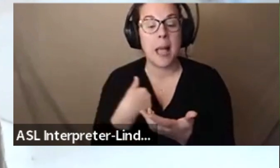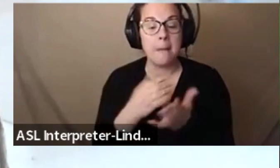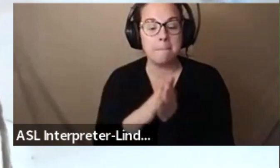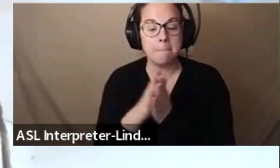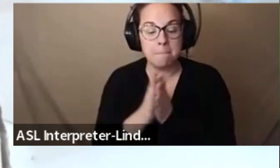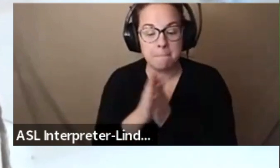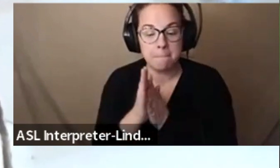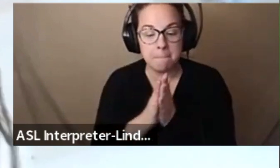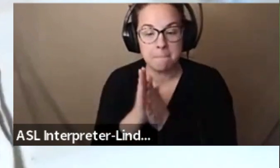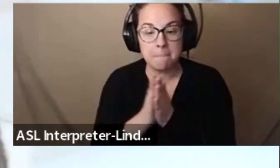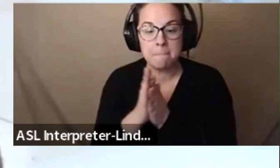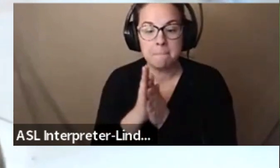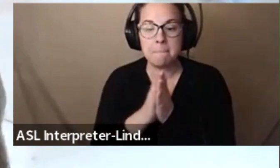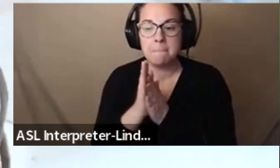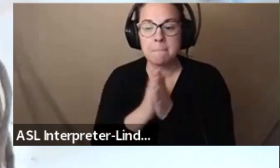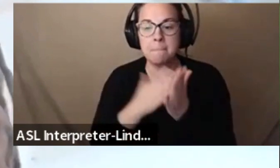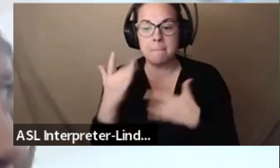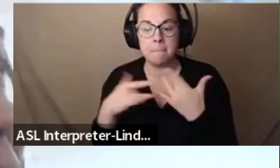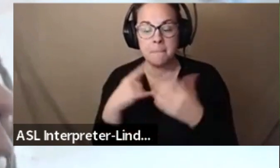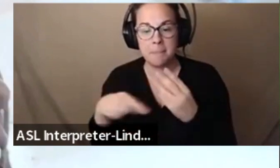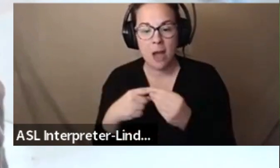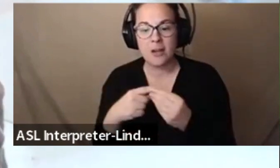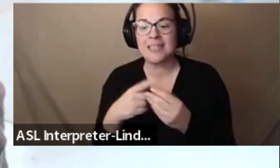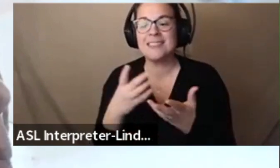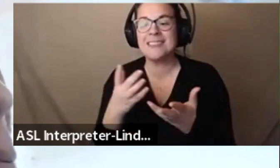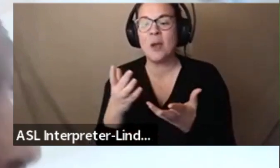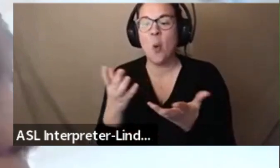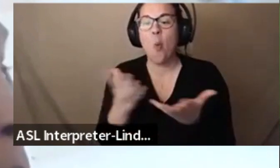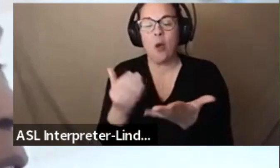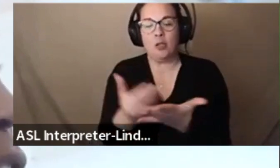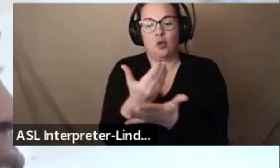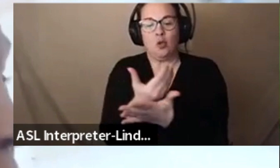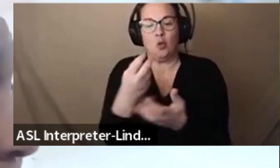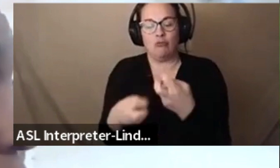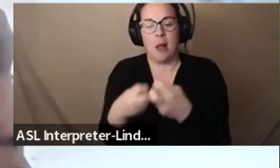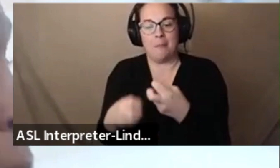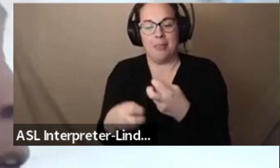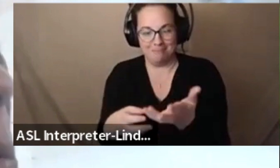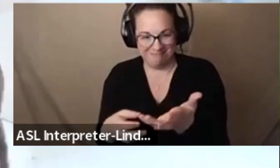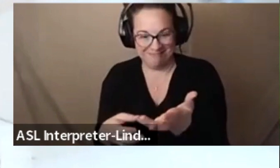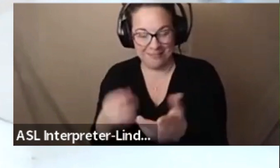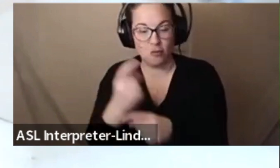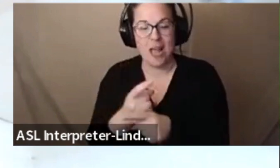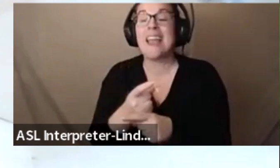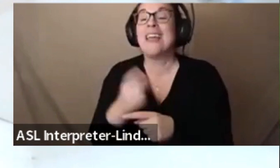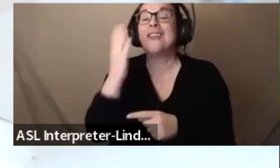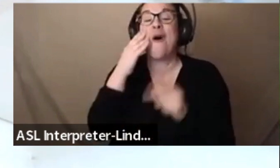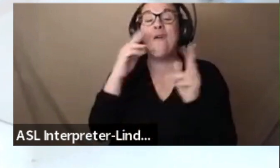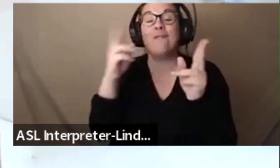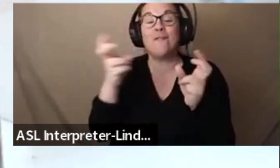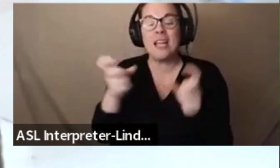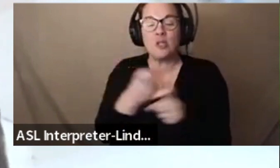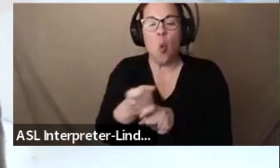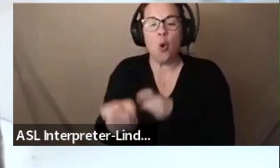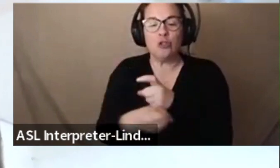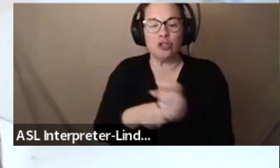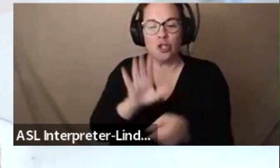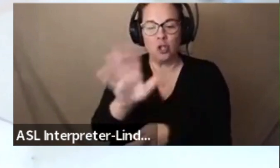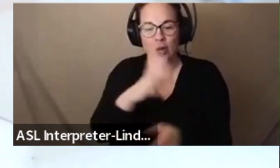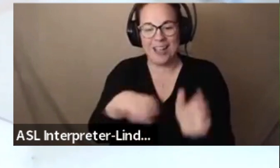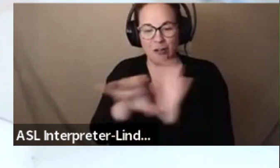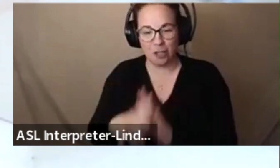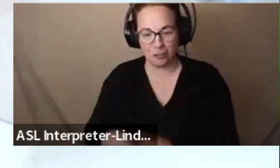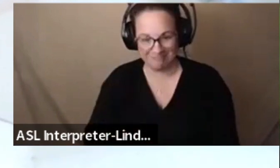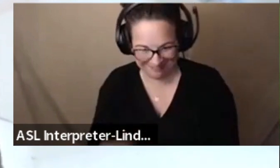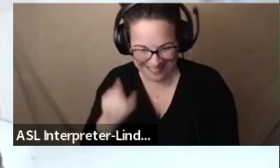I'm passionate about is making problems for your characters. You've probably heard the phrase, torture your